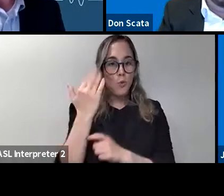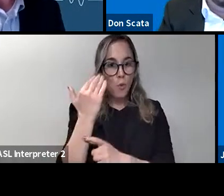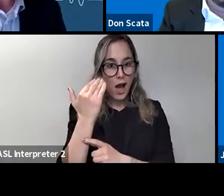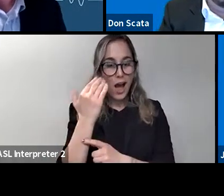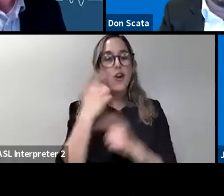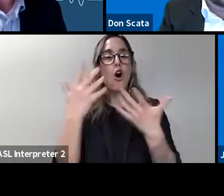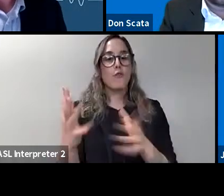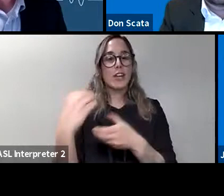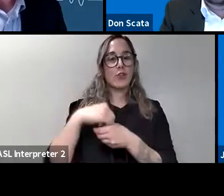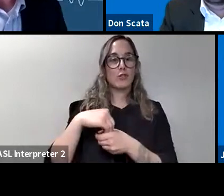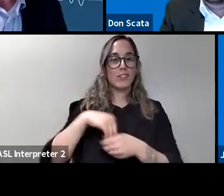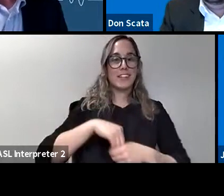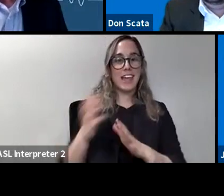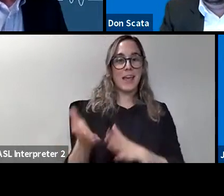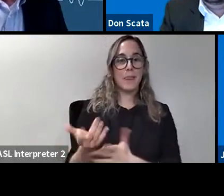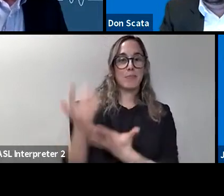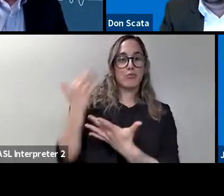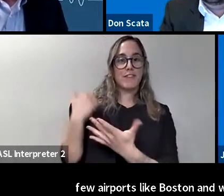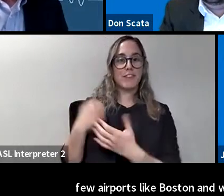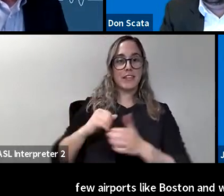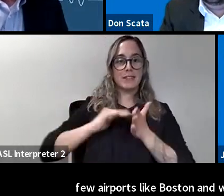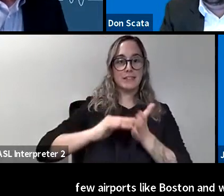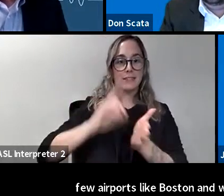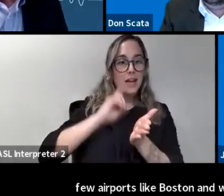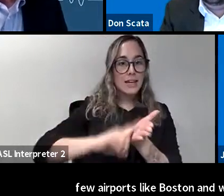included in the ACRP study.